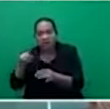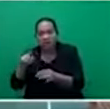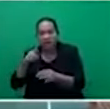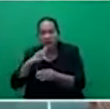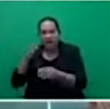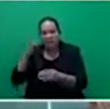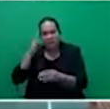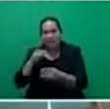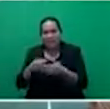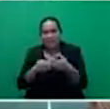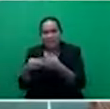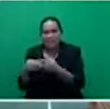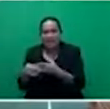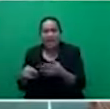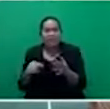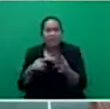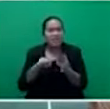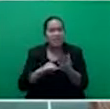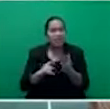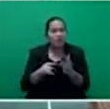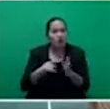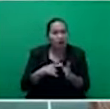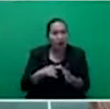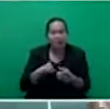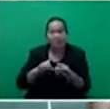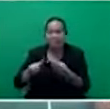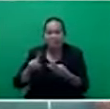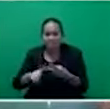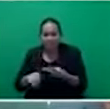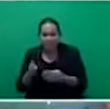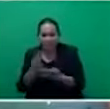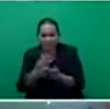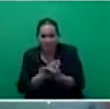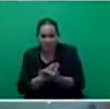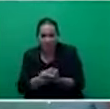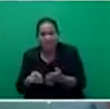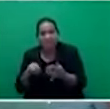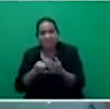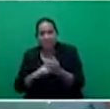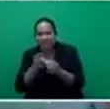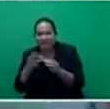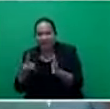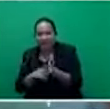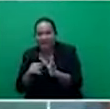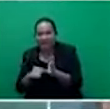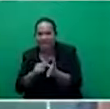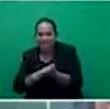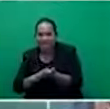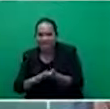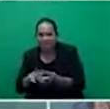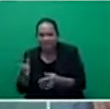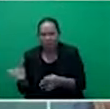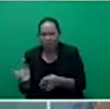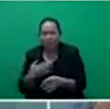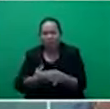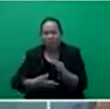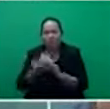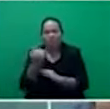Economy. Isua Talmembao, the Head of Budget and Planning. Shivendra Nath, yes, went to the wrong school though.